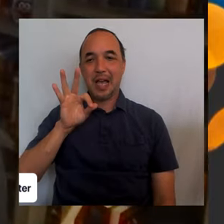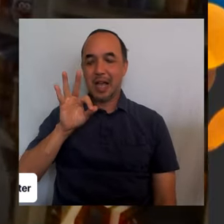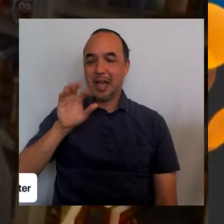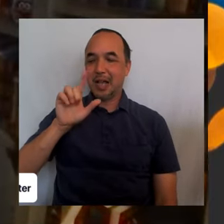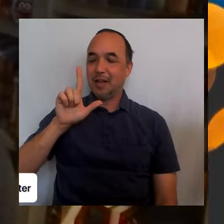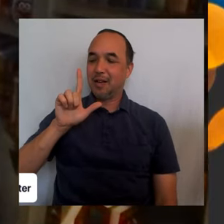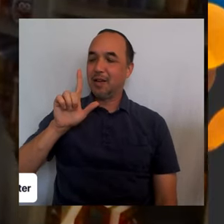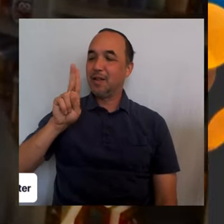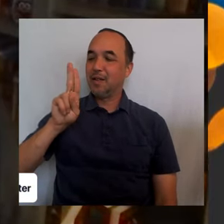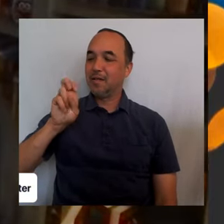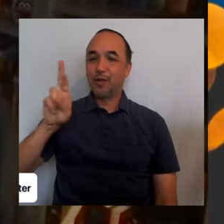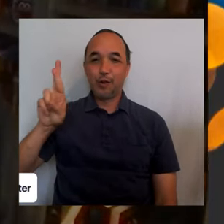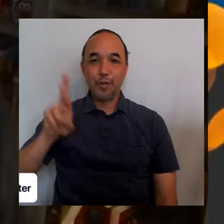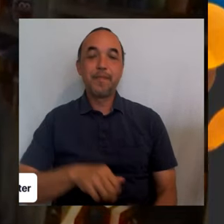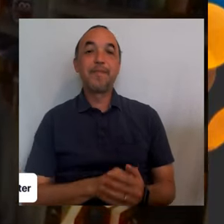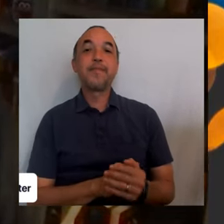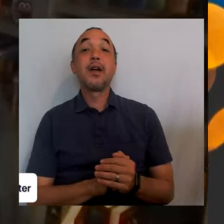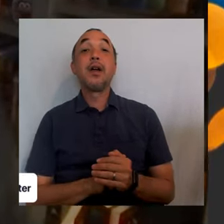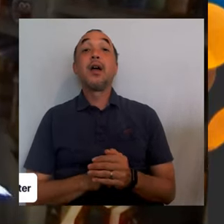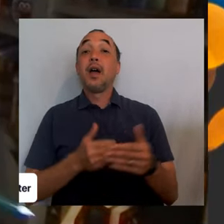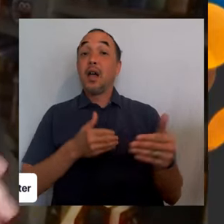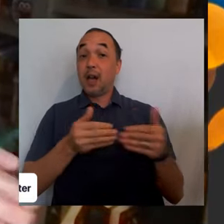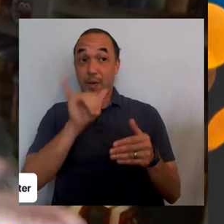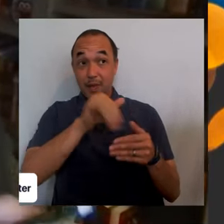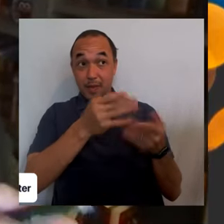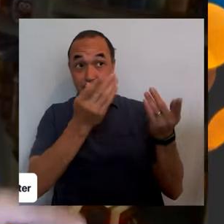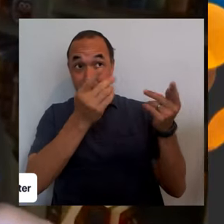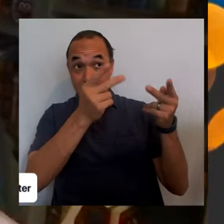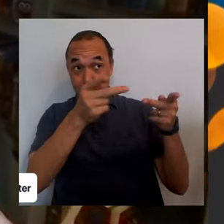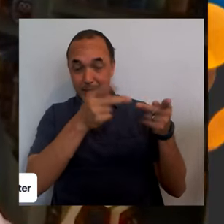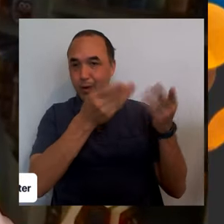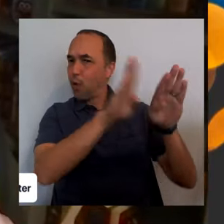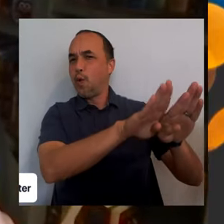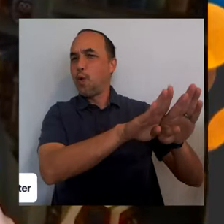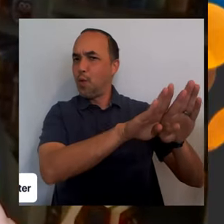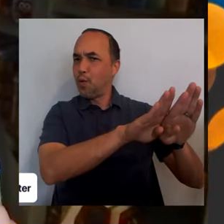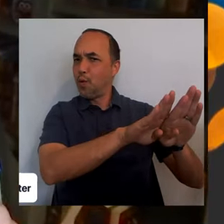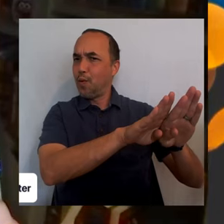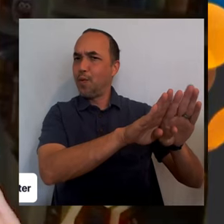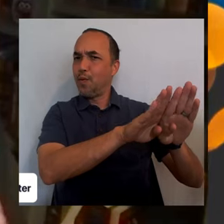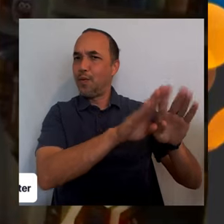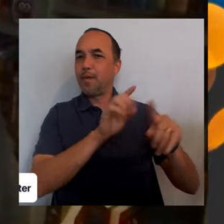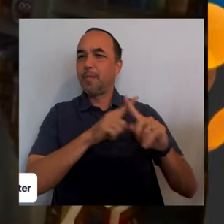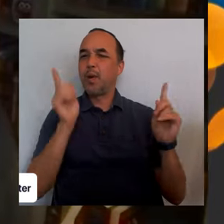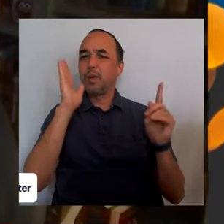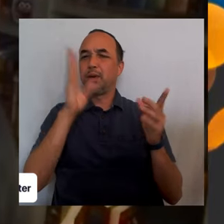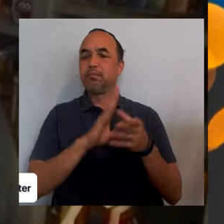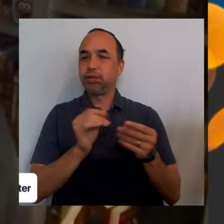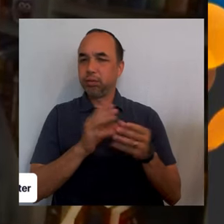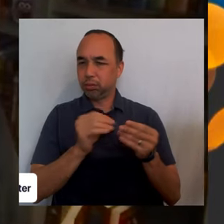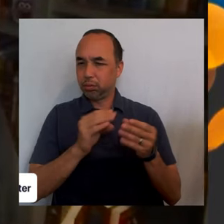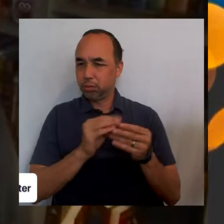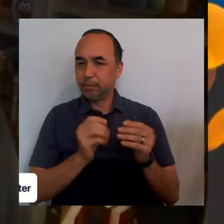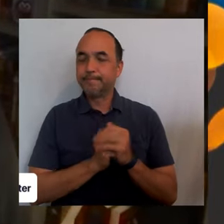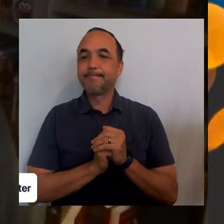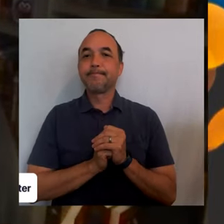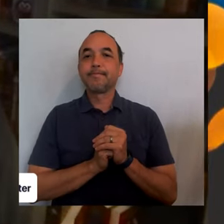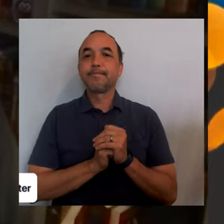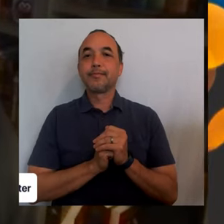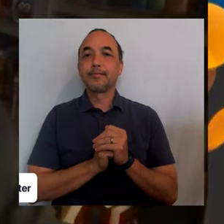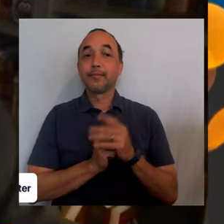It is closed down, but a little backstory to this place, the executive